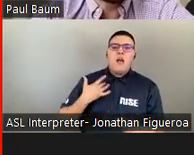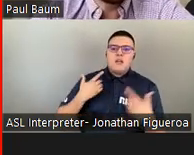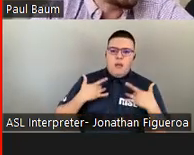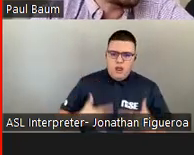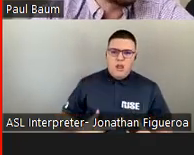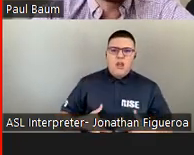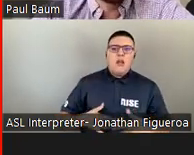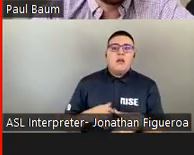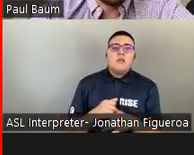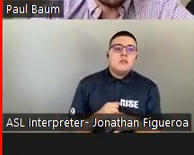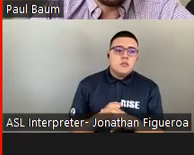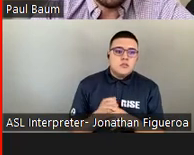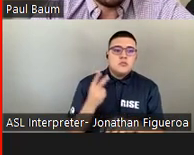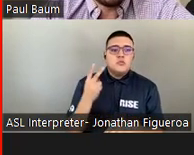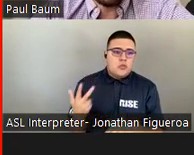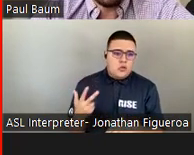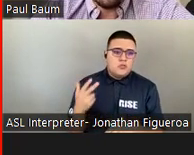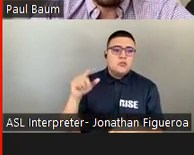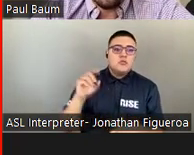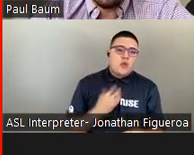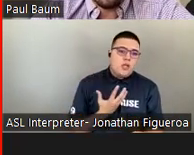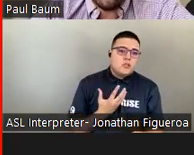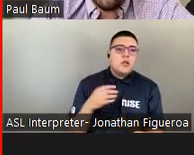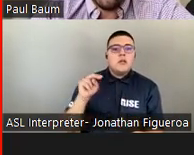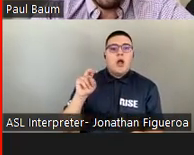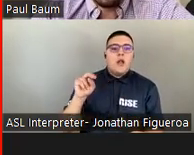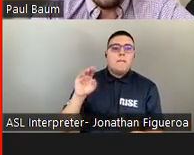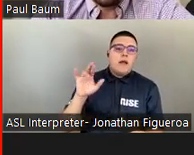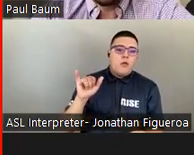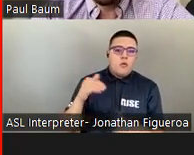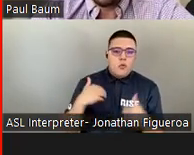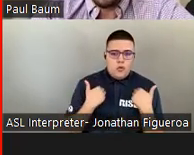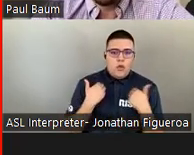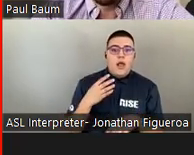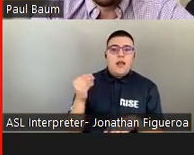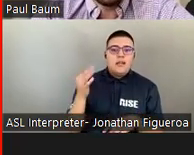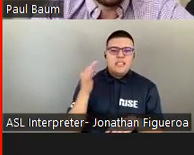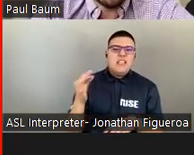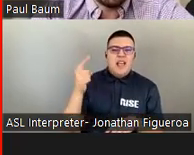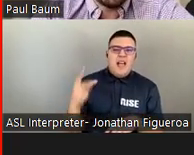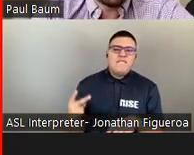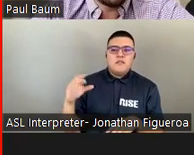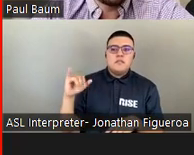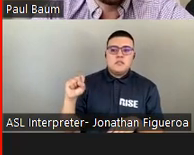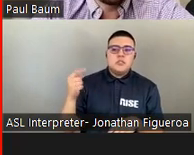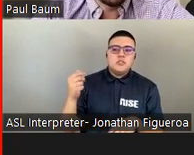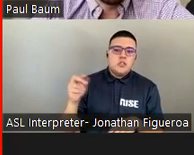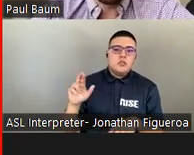nearly 2/3 of transgender and non-binary youth, and nearly half of cisgender